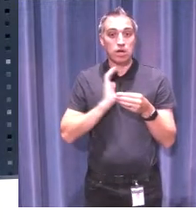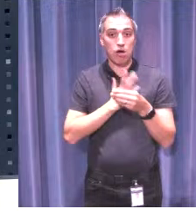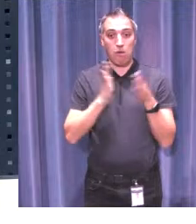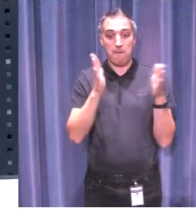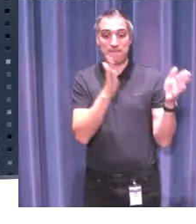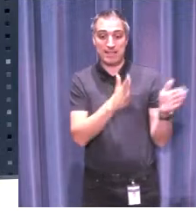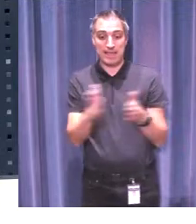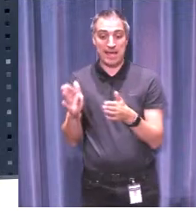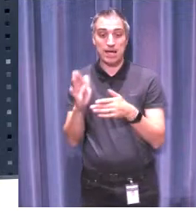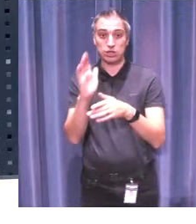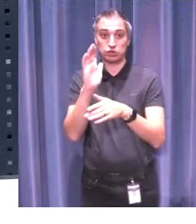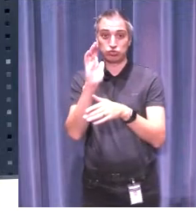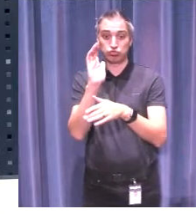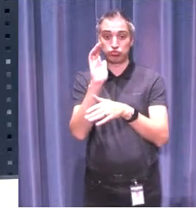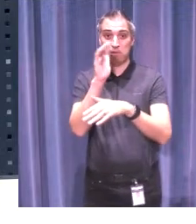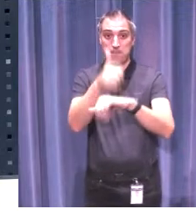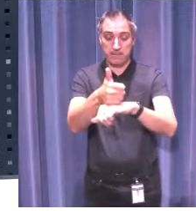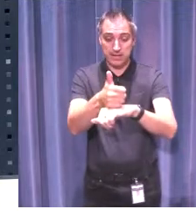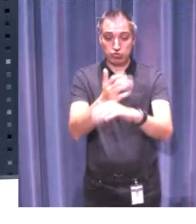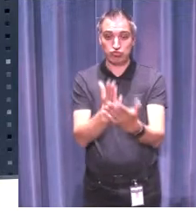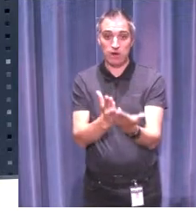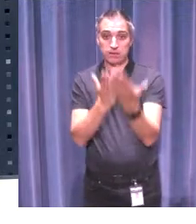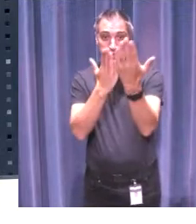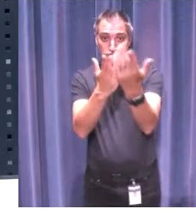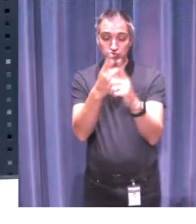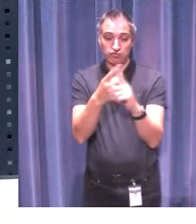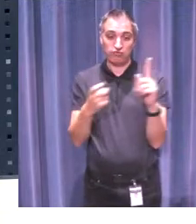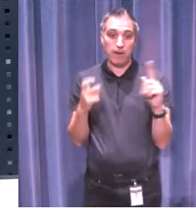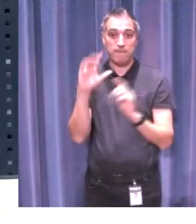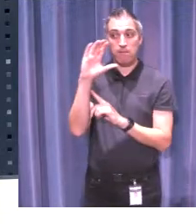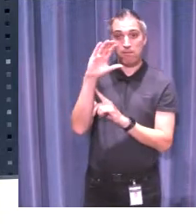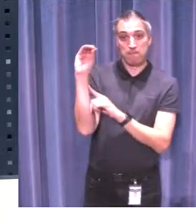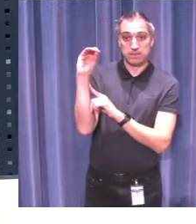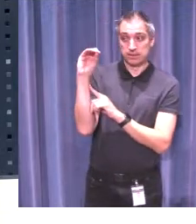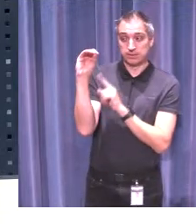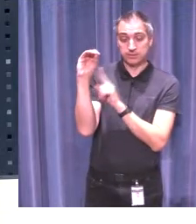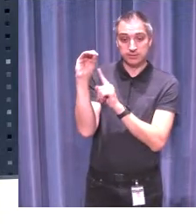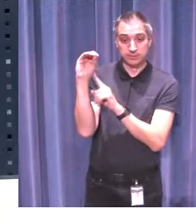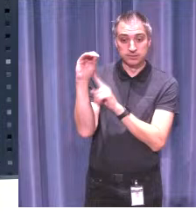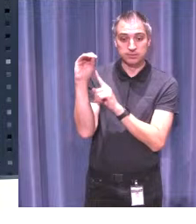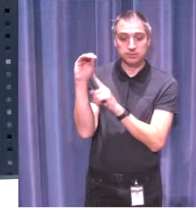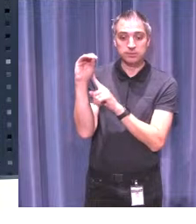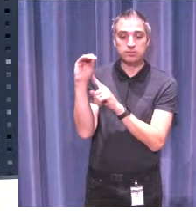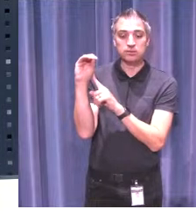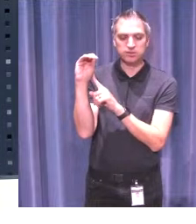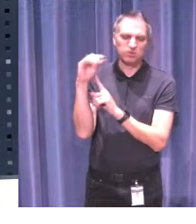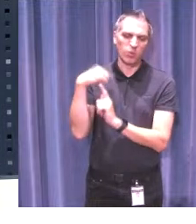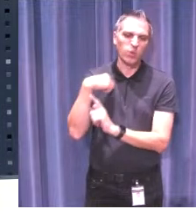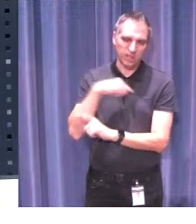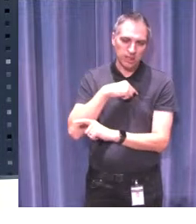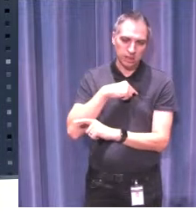to implement recommendations from a company that we